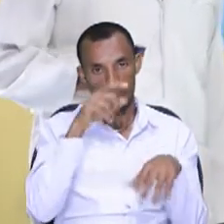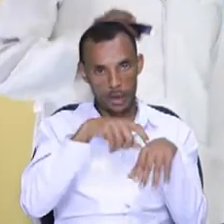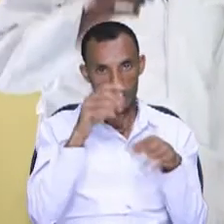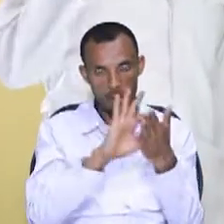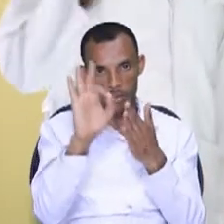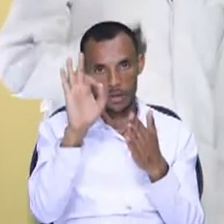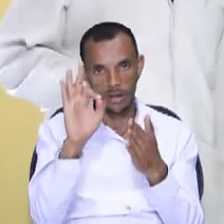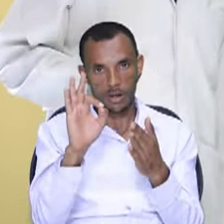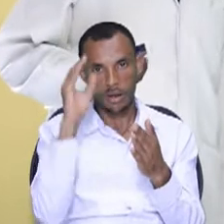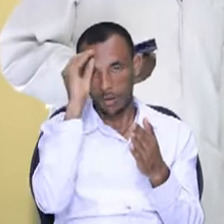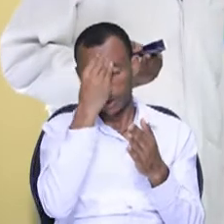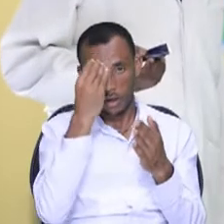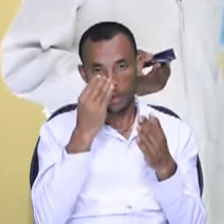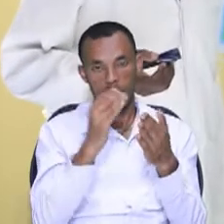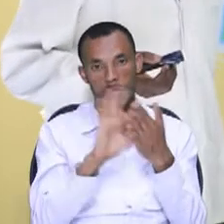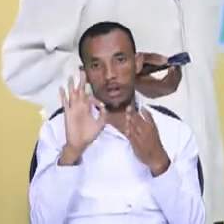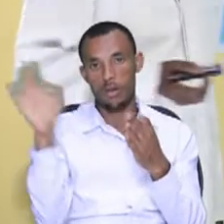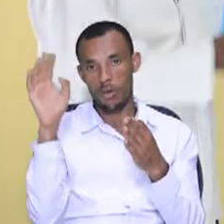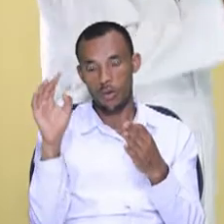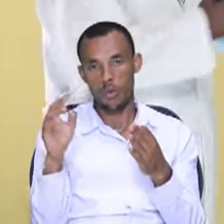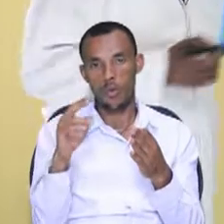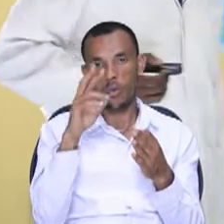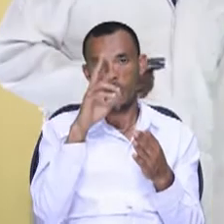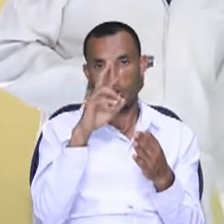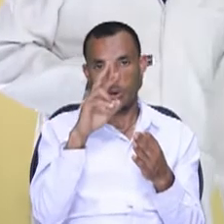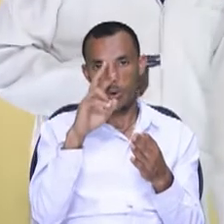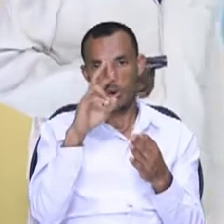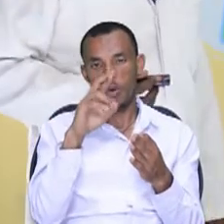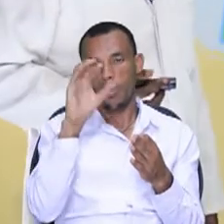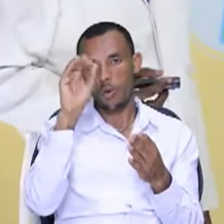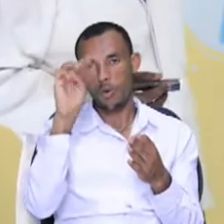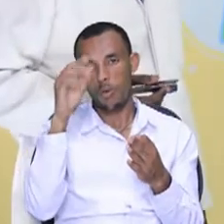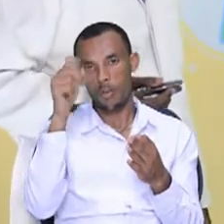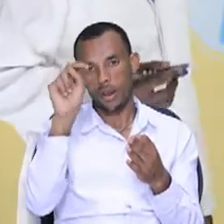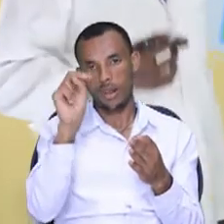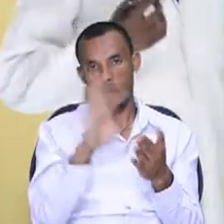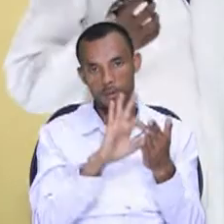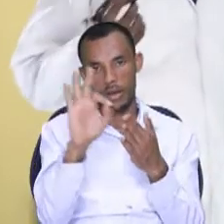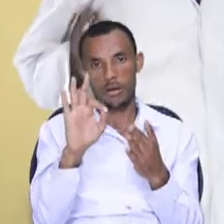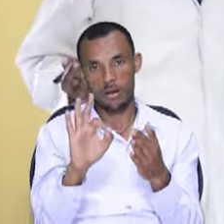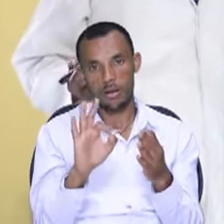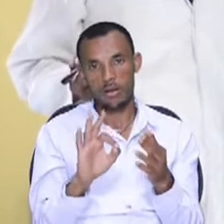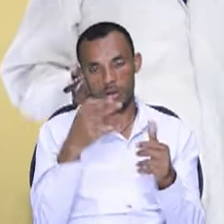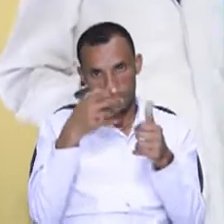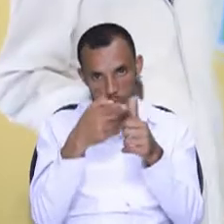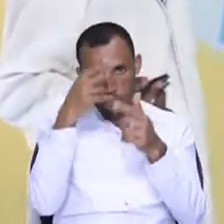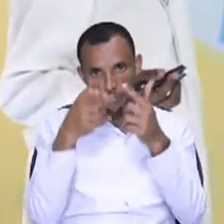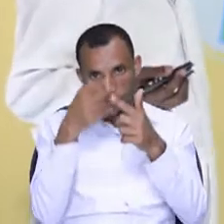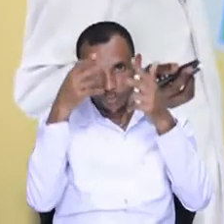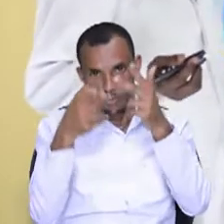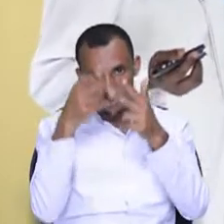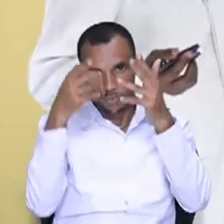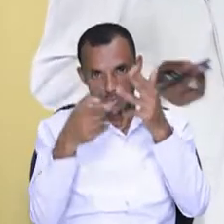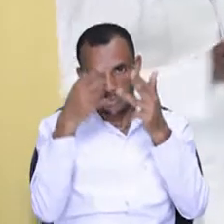by Arabic number, but group number are represented by Roman numerals. Roman